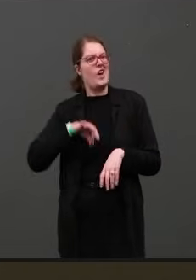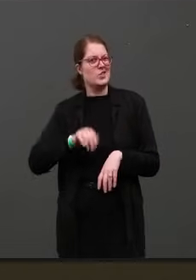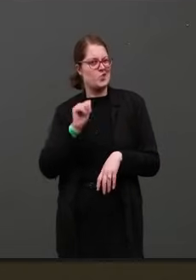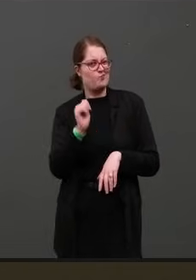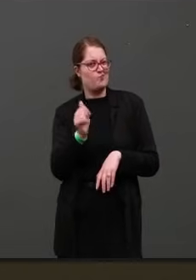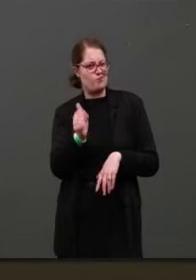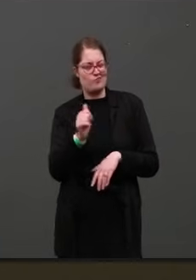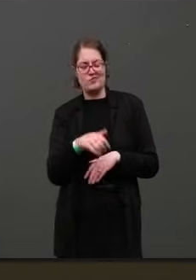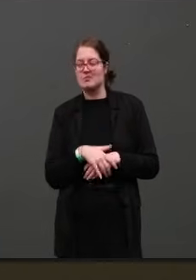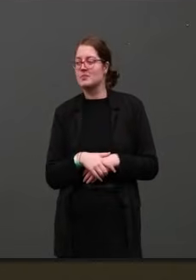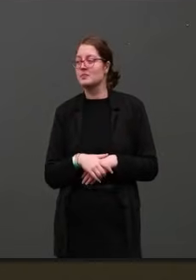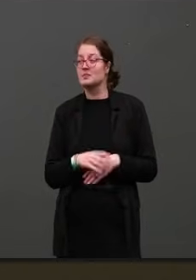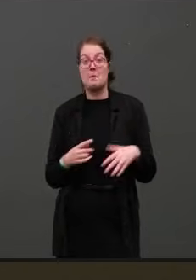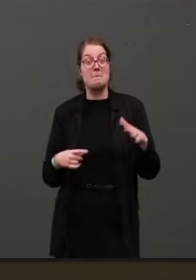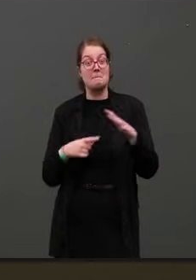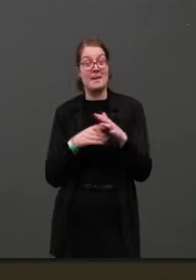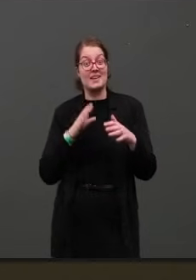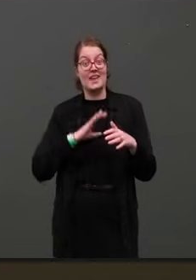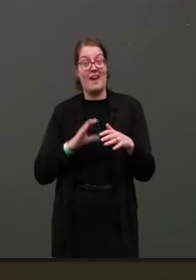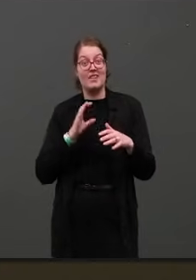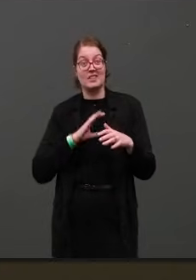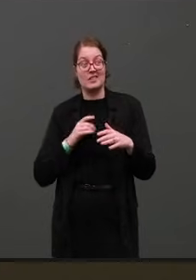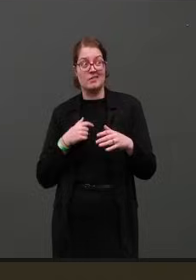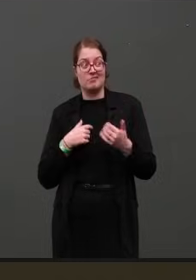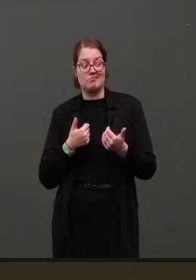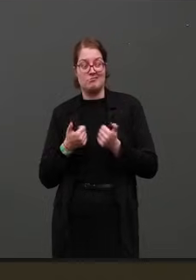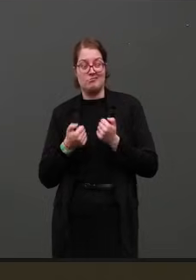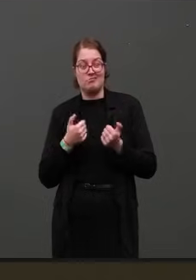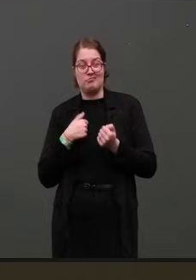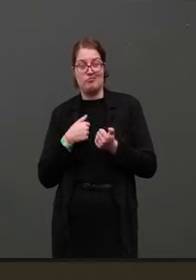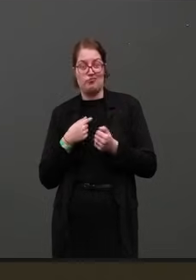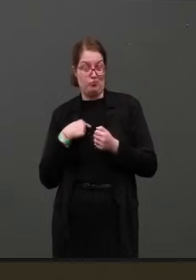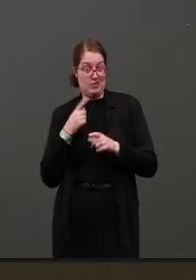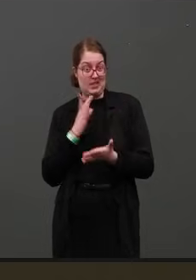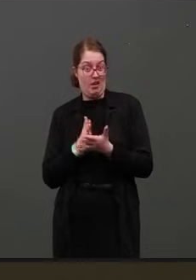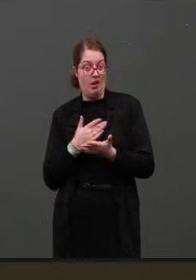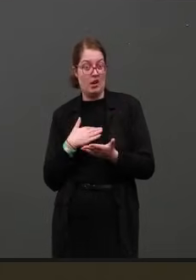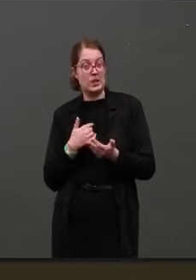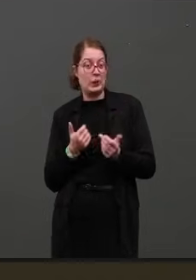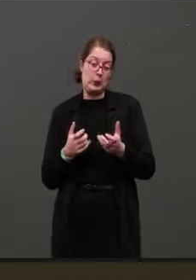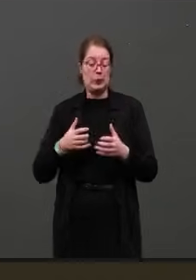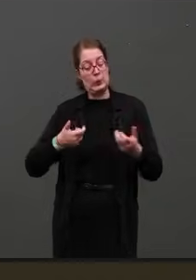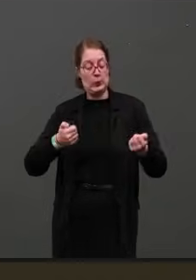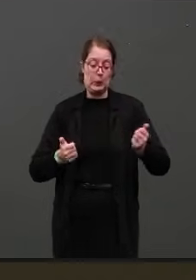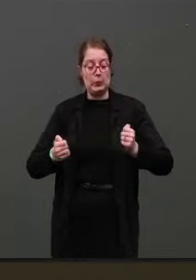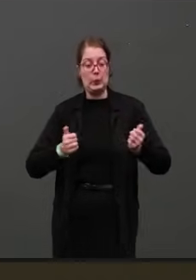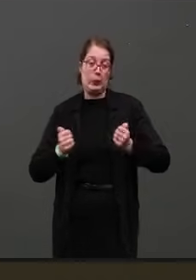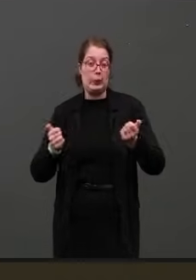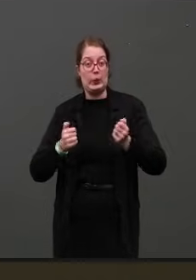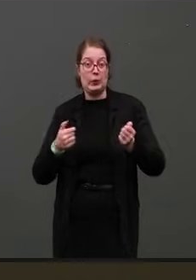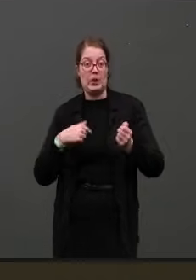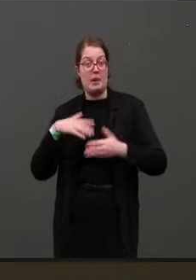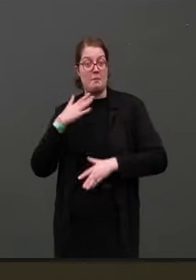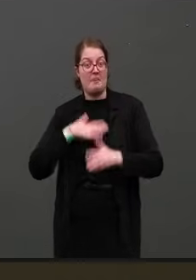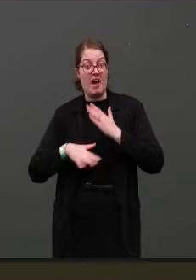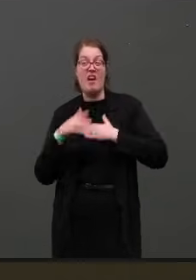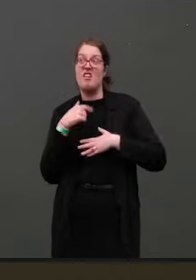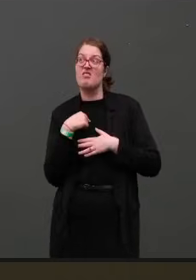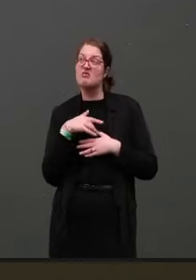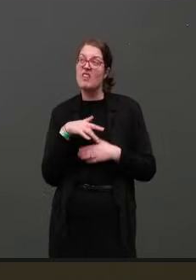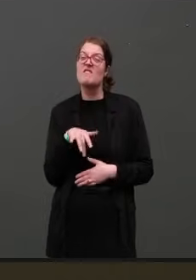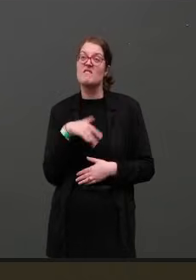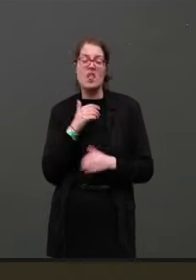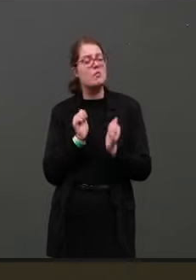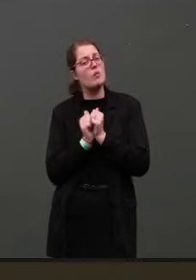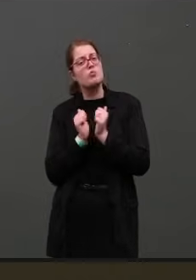character's actions are largely dictated by the player. So the player is obviously going to behave in ways that they feel are appropriate for